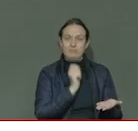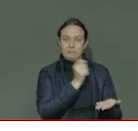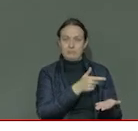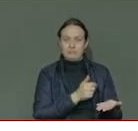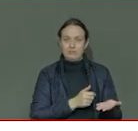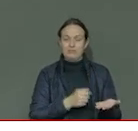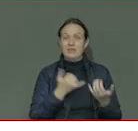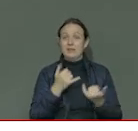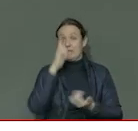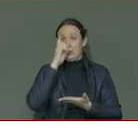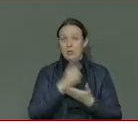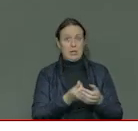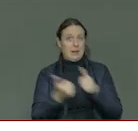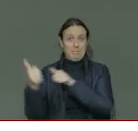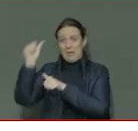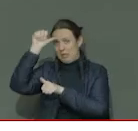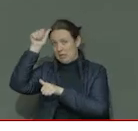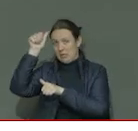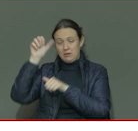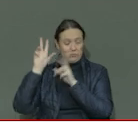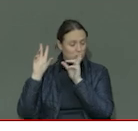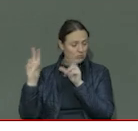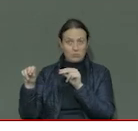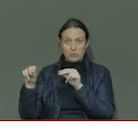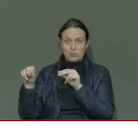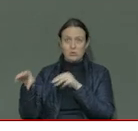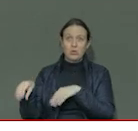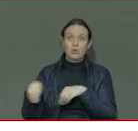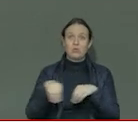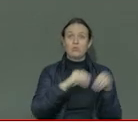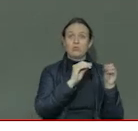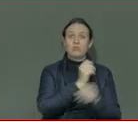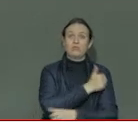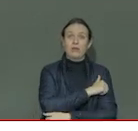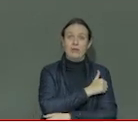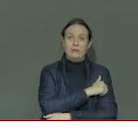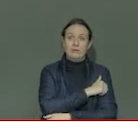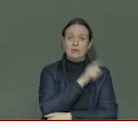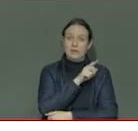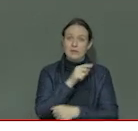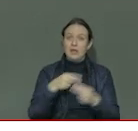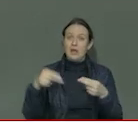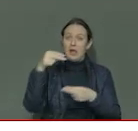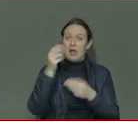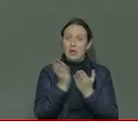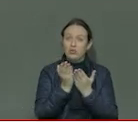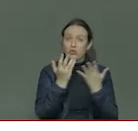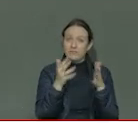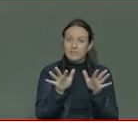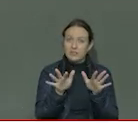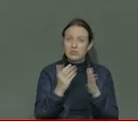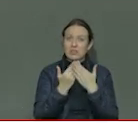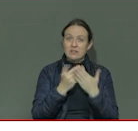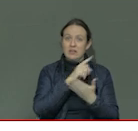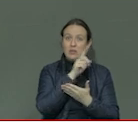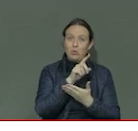that he's not going back to India. He has nothing left in India, and he returns to Canada. He finishes high school. He studies